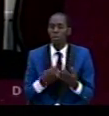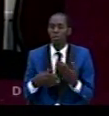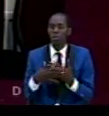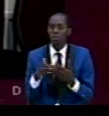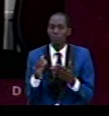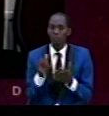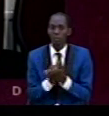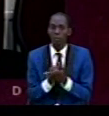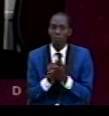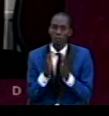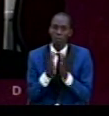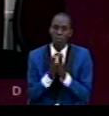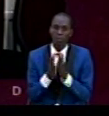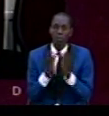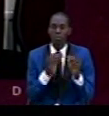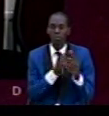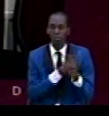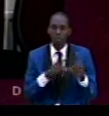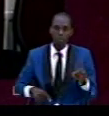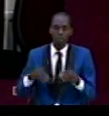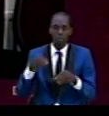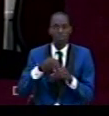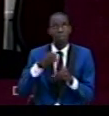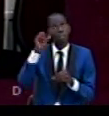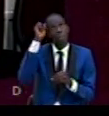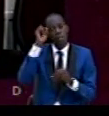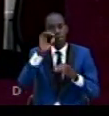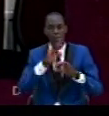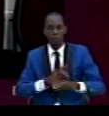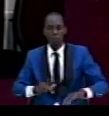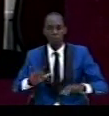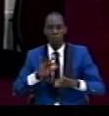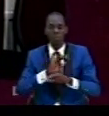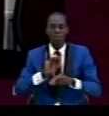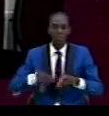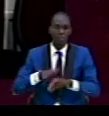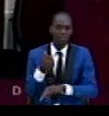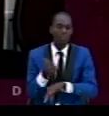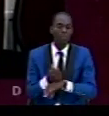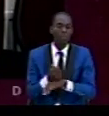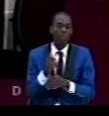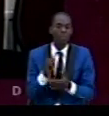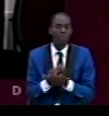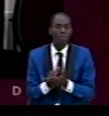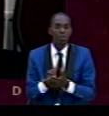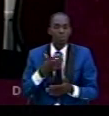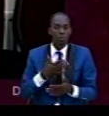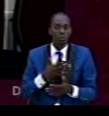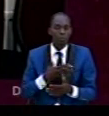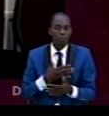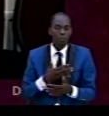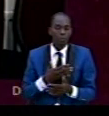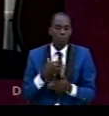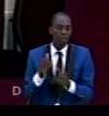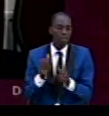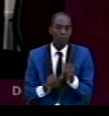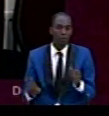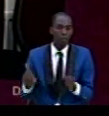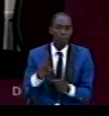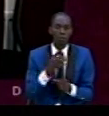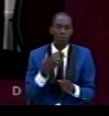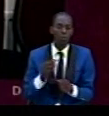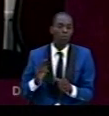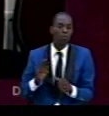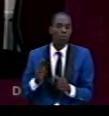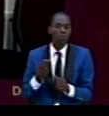prayer, the Lord in his mercy confirmed that by granting every one of us healing.